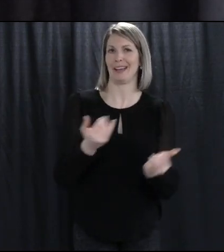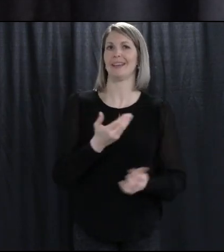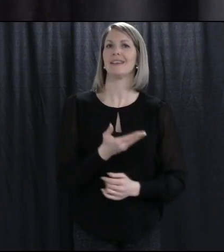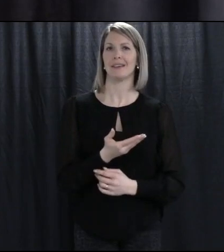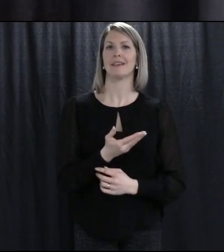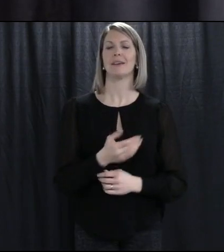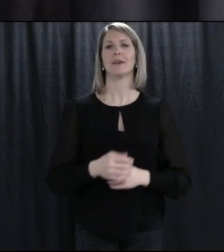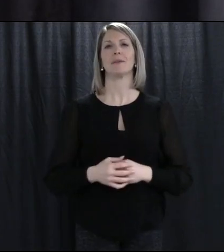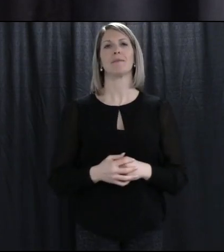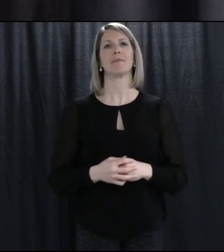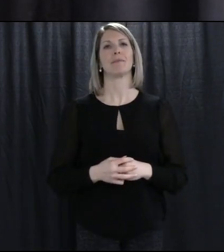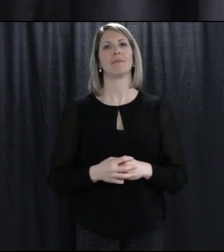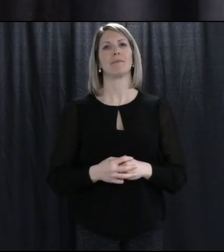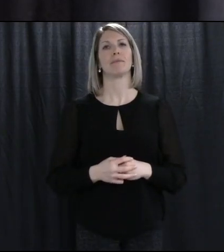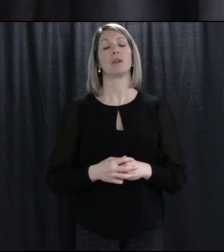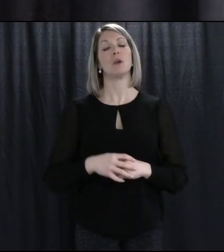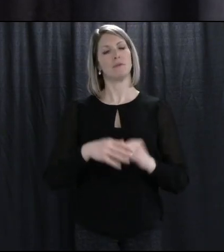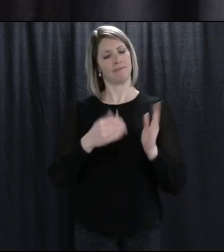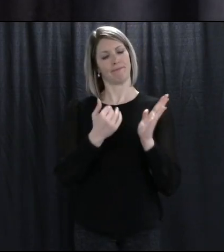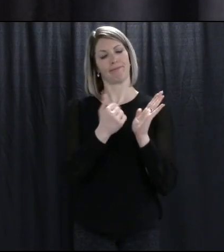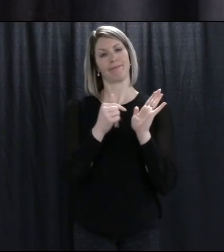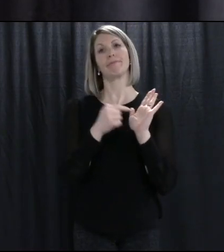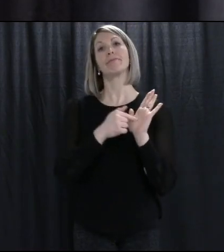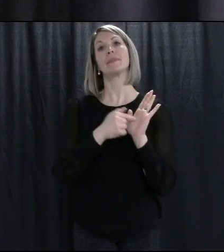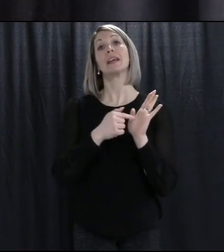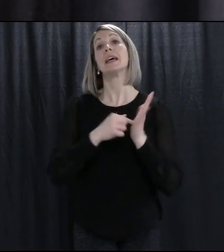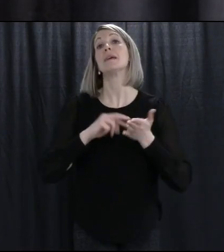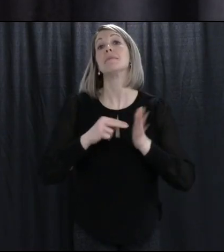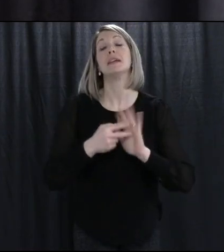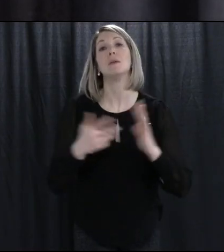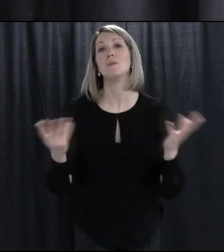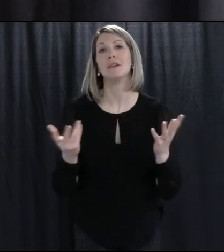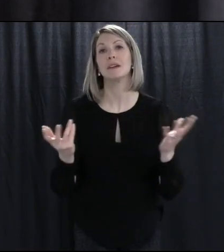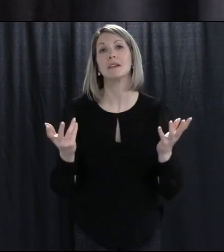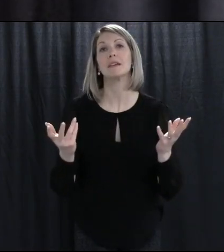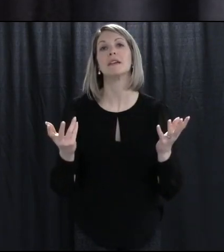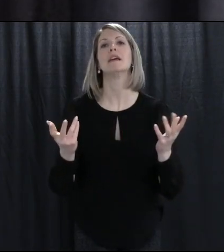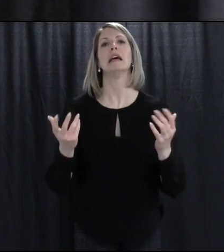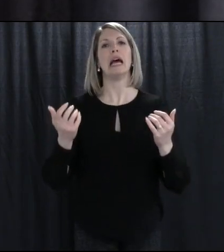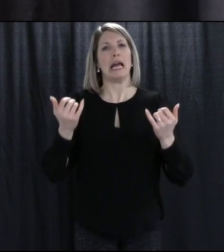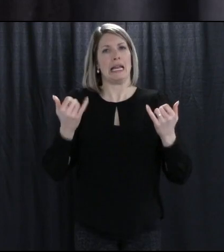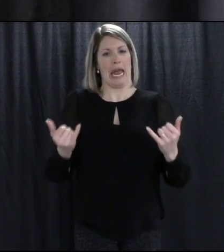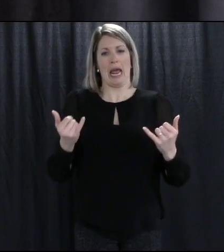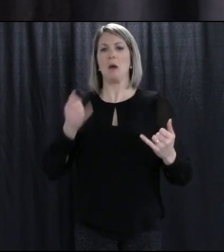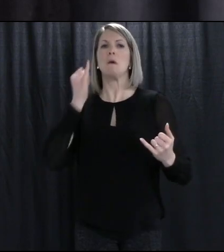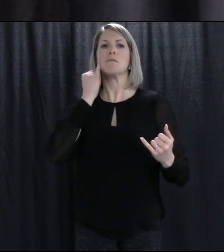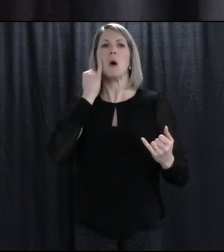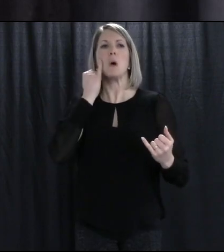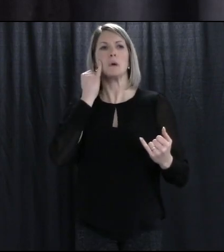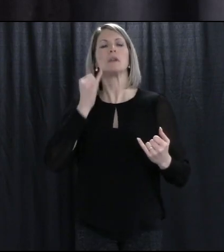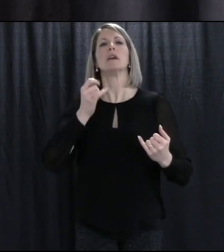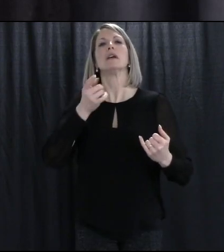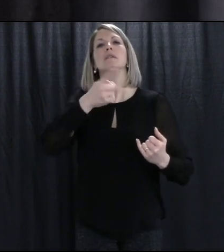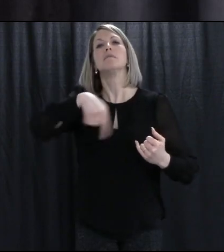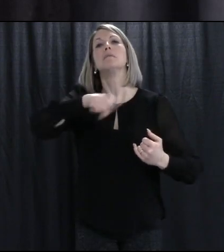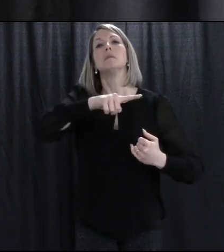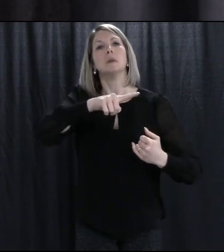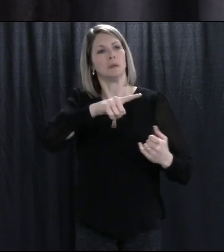is it enables the force of law and regulation to be applied to what were